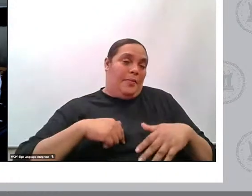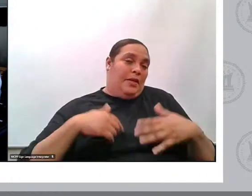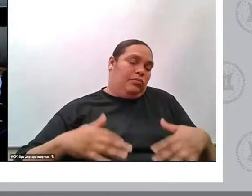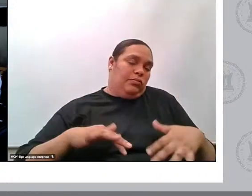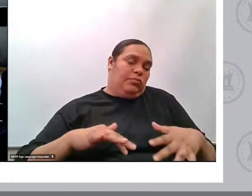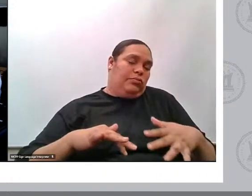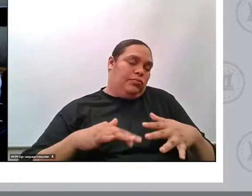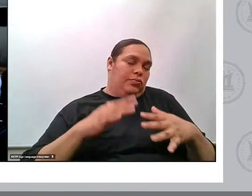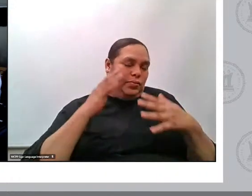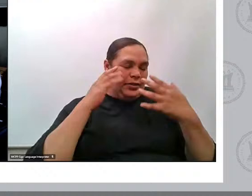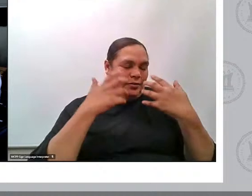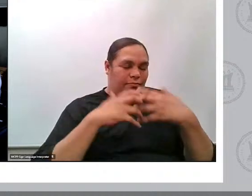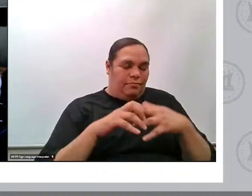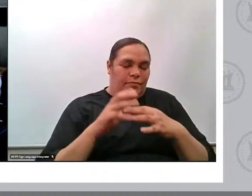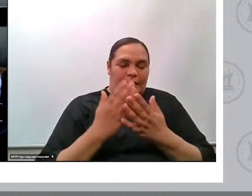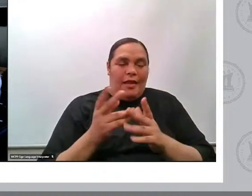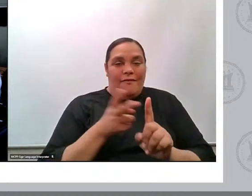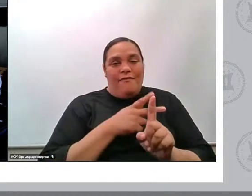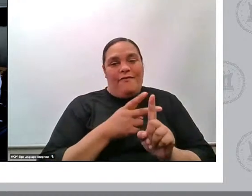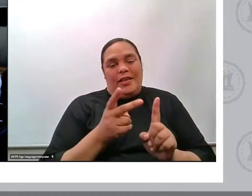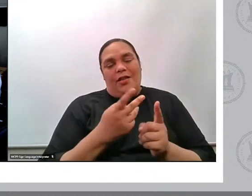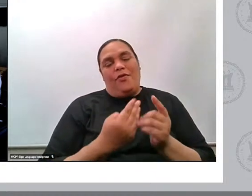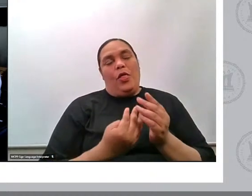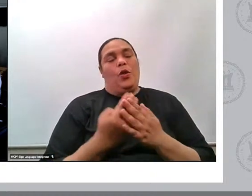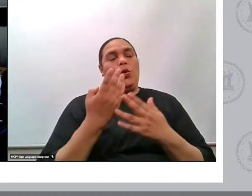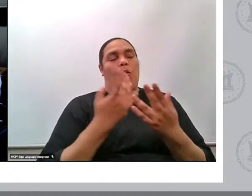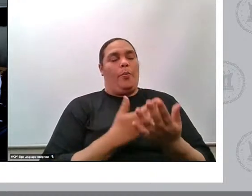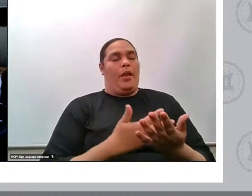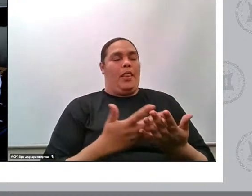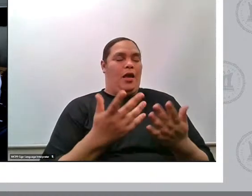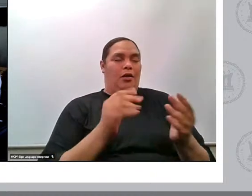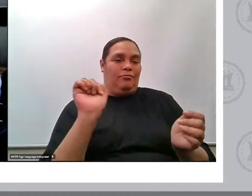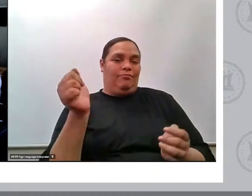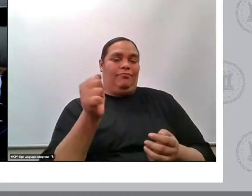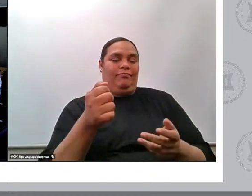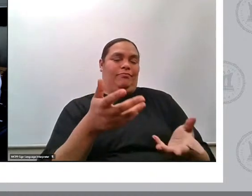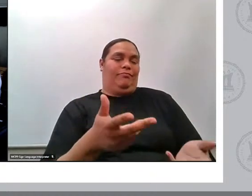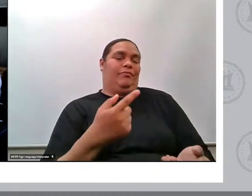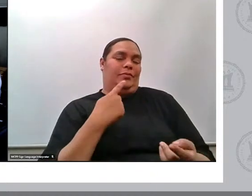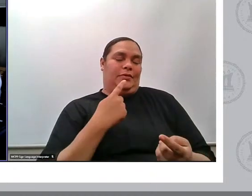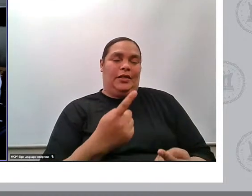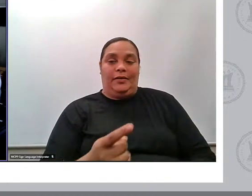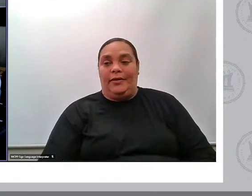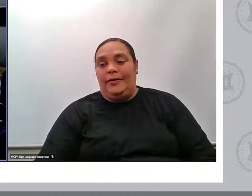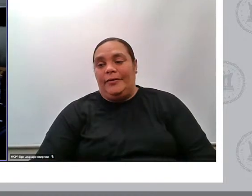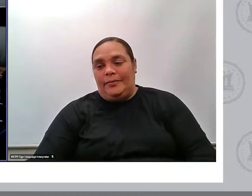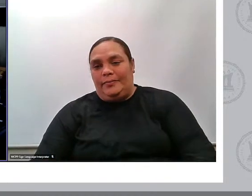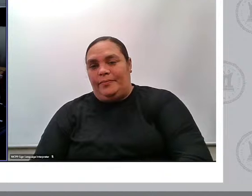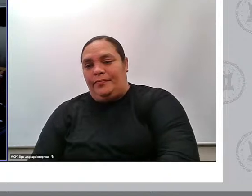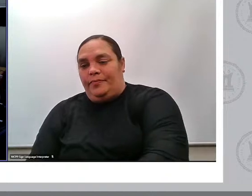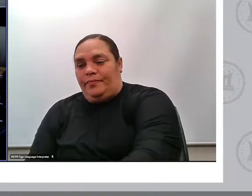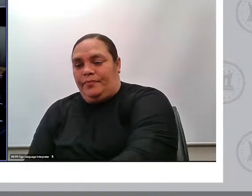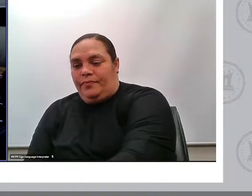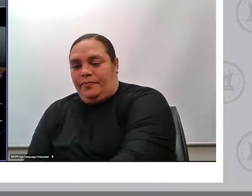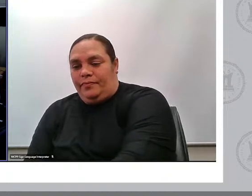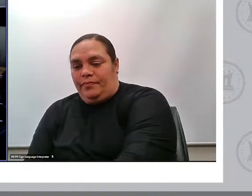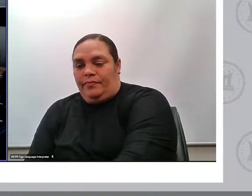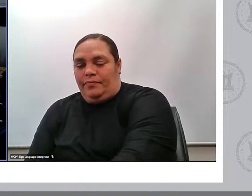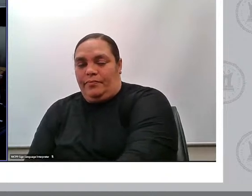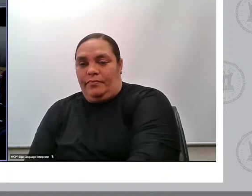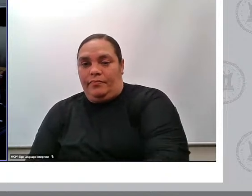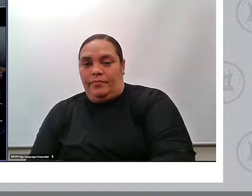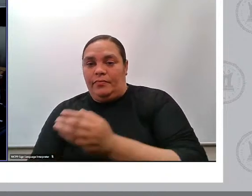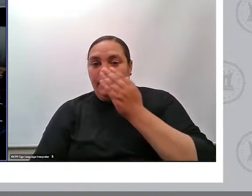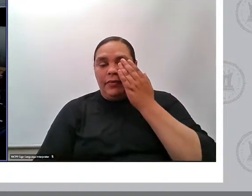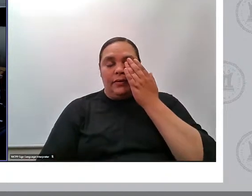to consider in terms of the new blood that was referred to. Thank you. Thank you very much, Member. I